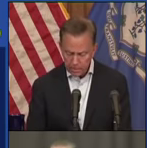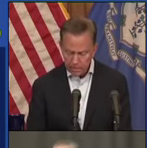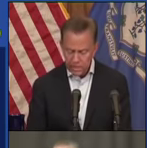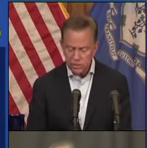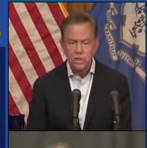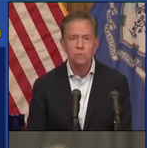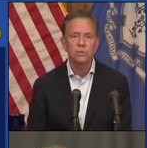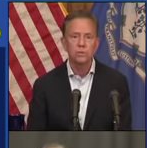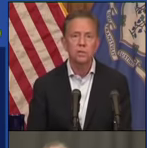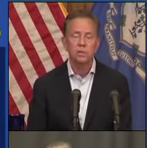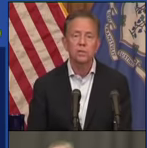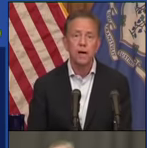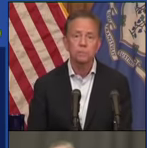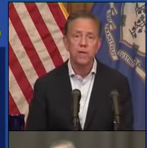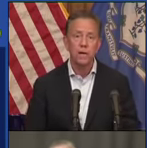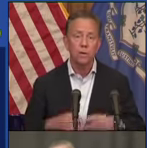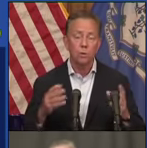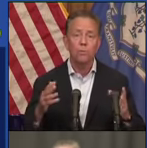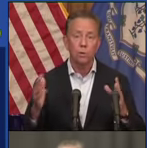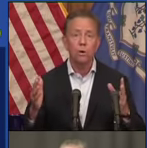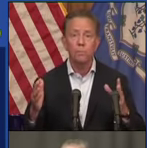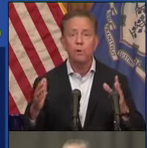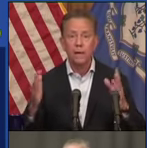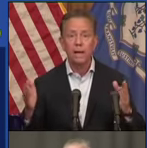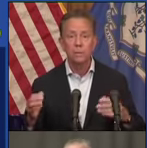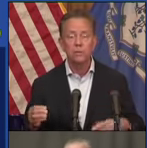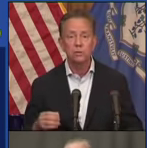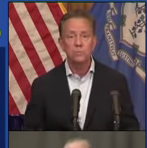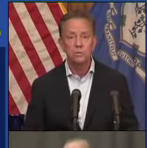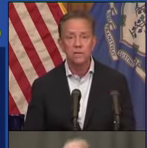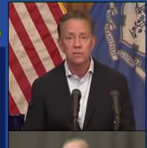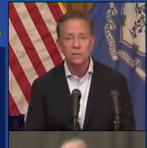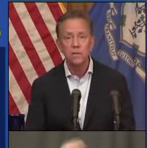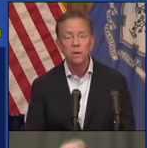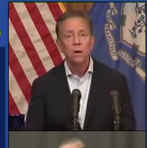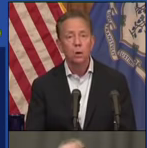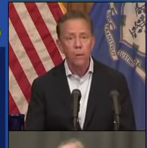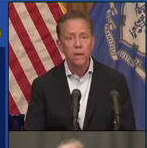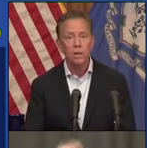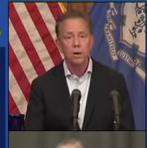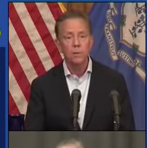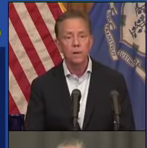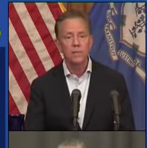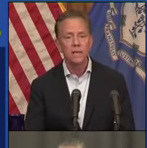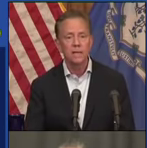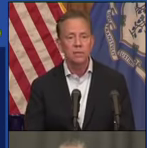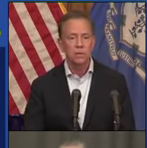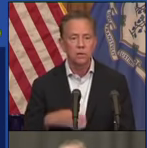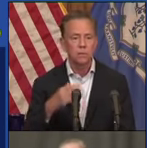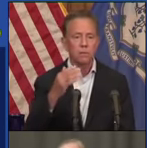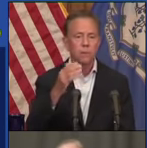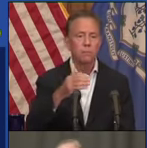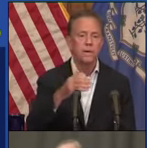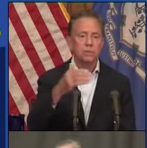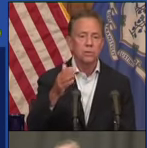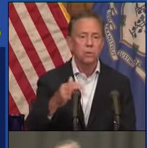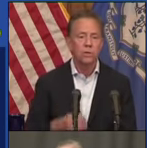So testing, we're still in the top 10 overall per capita in terms of testing. A way to go. But I think that's another